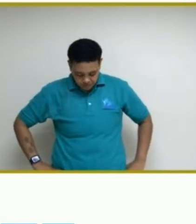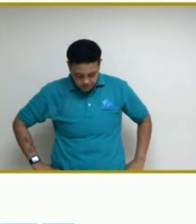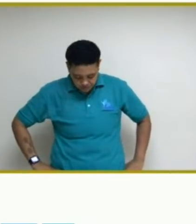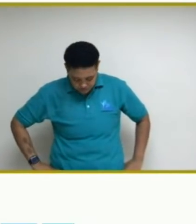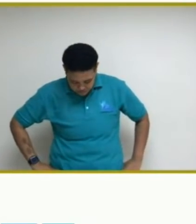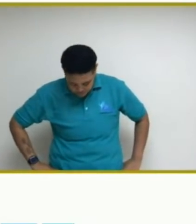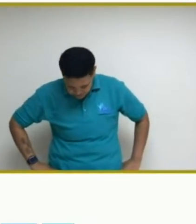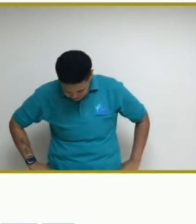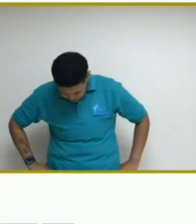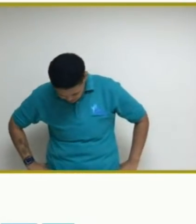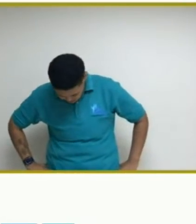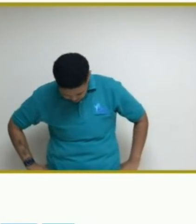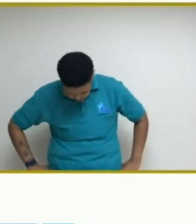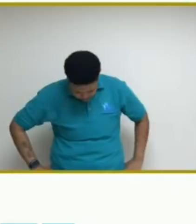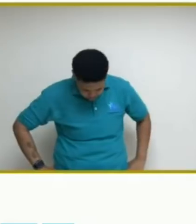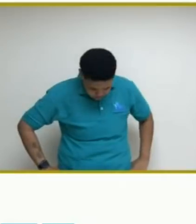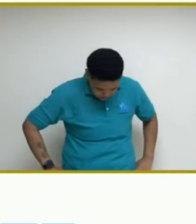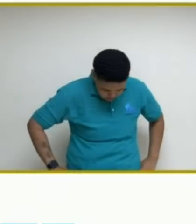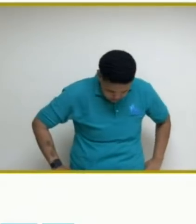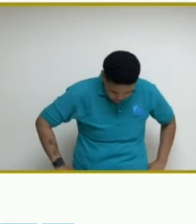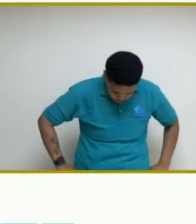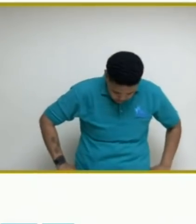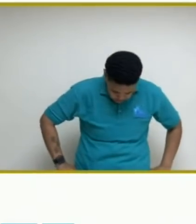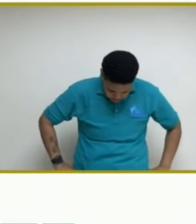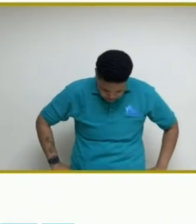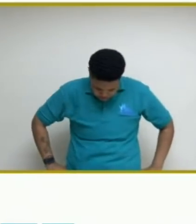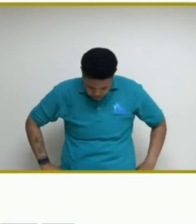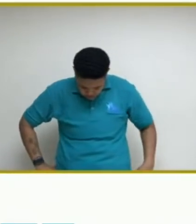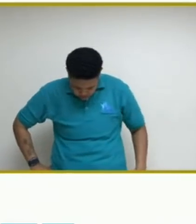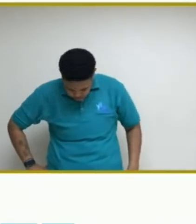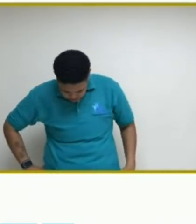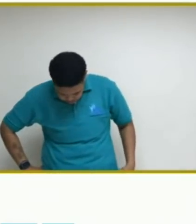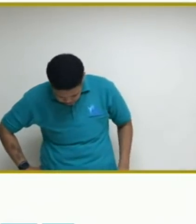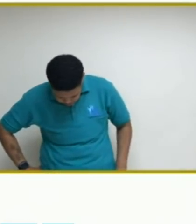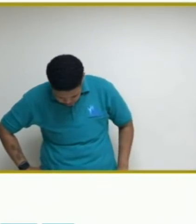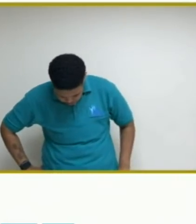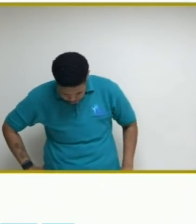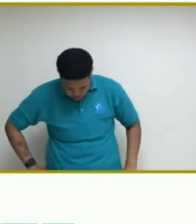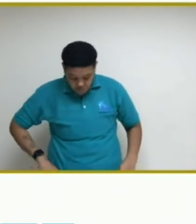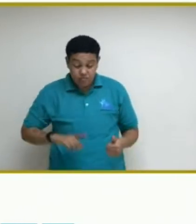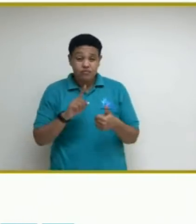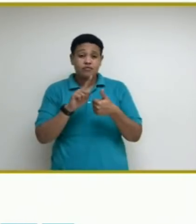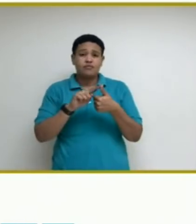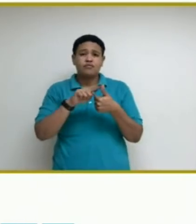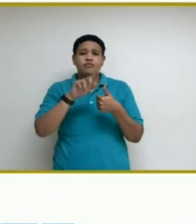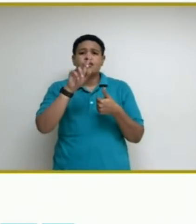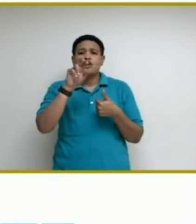Thank you very much. My questions are, one to Dr. Ennis.